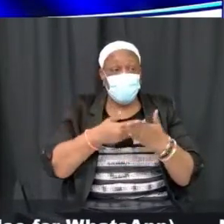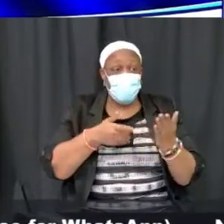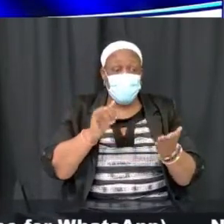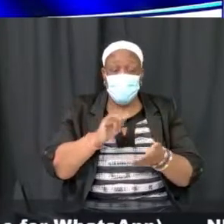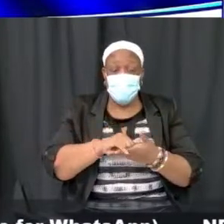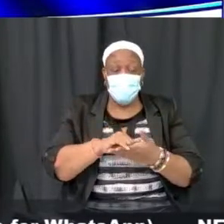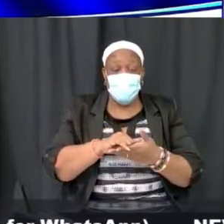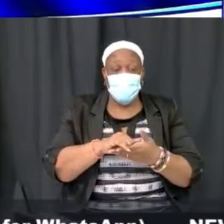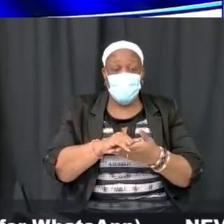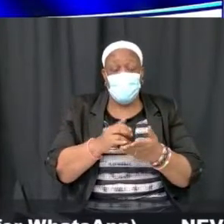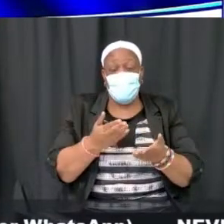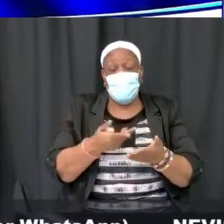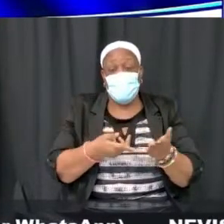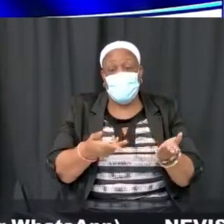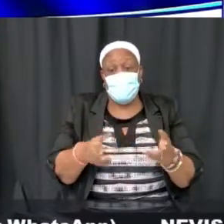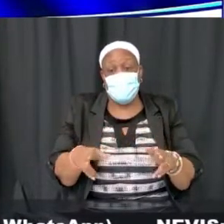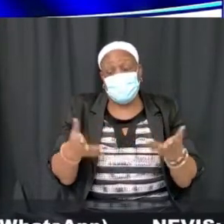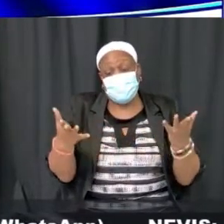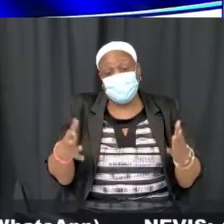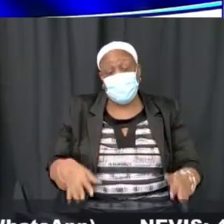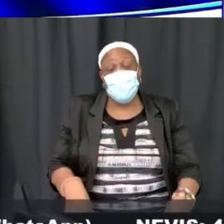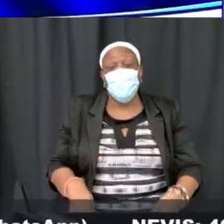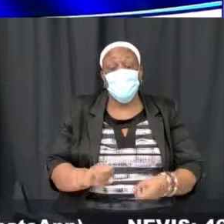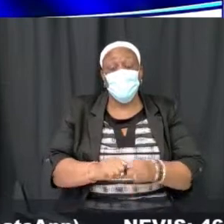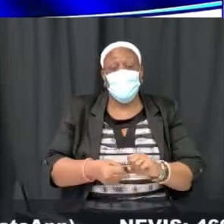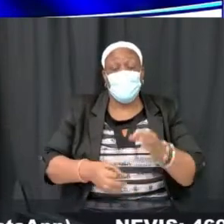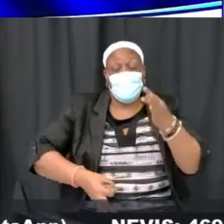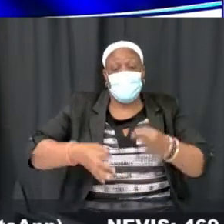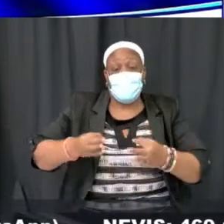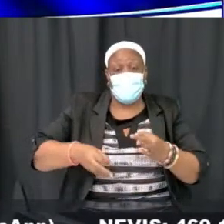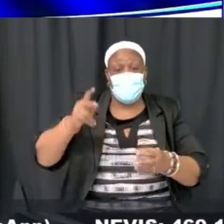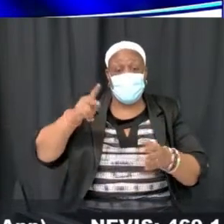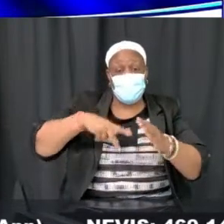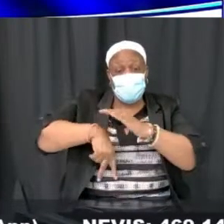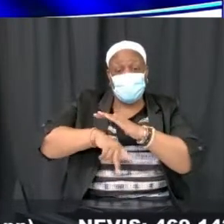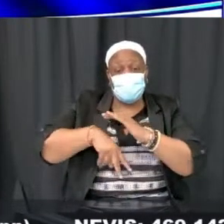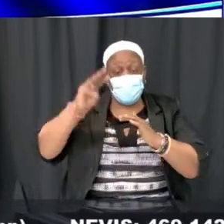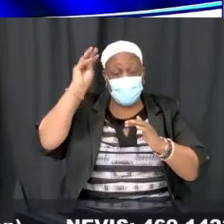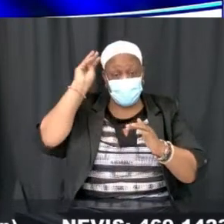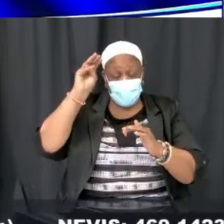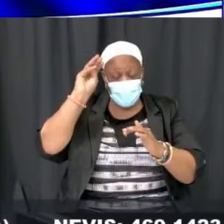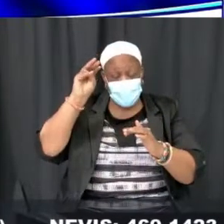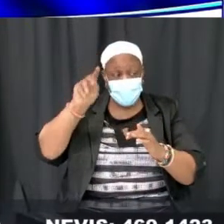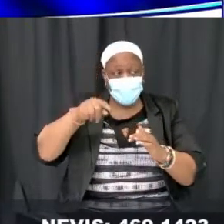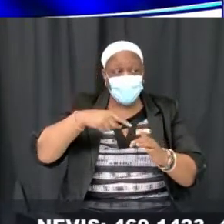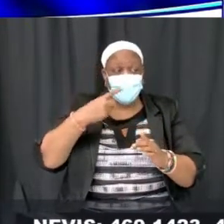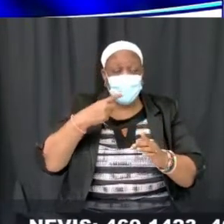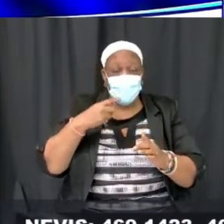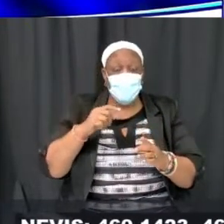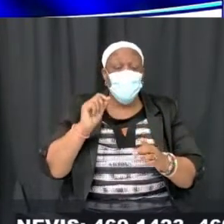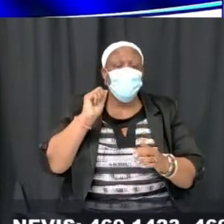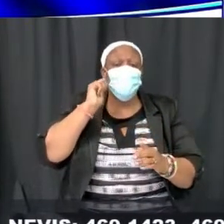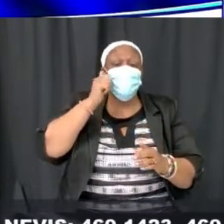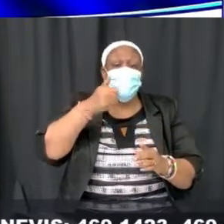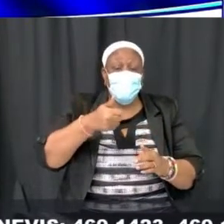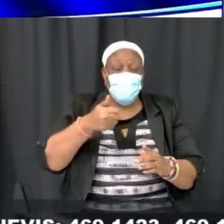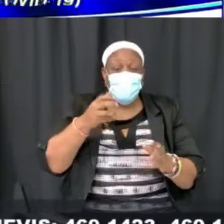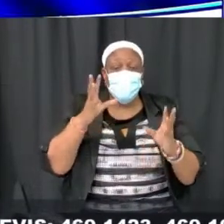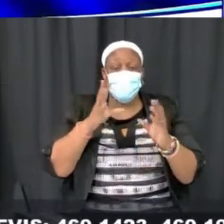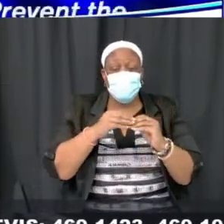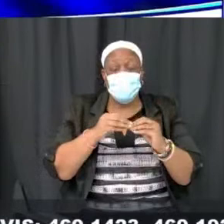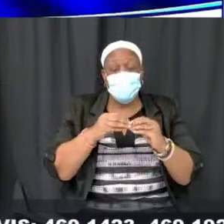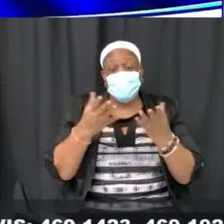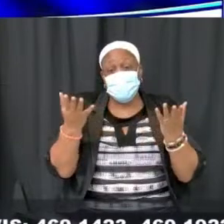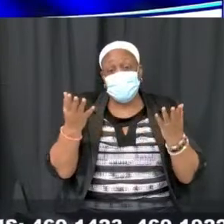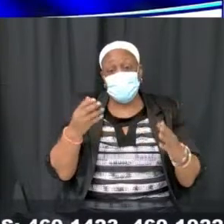He's the commandant-in-chief, and he will be the one to inform the general public and the country on these procedures. So